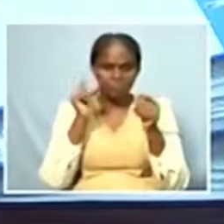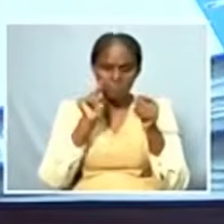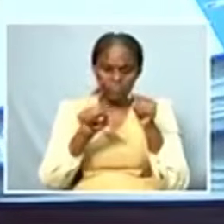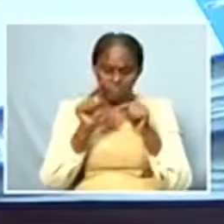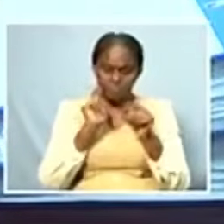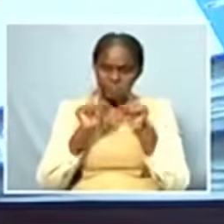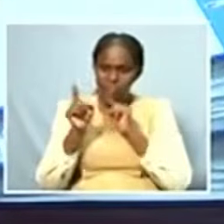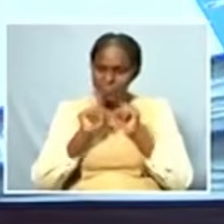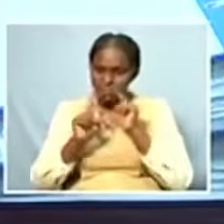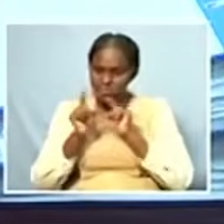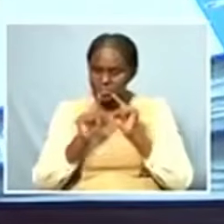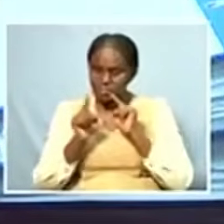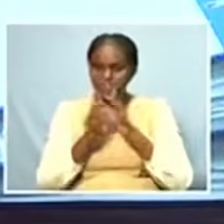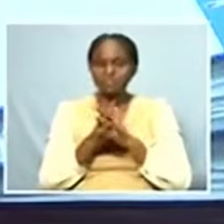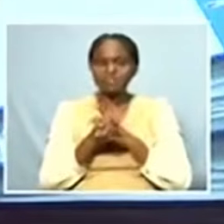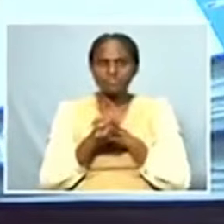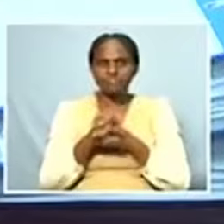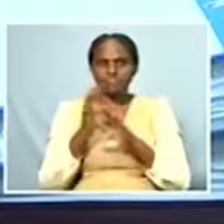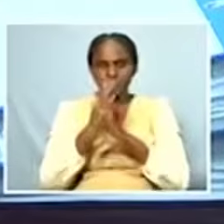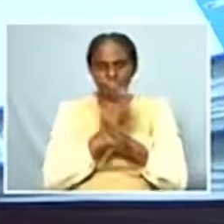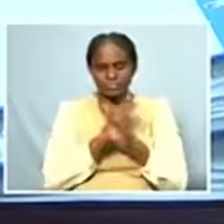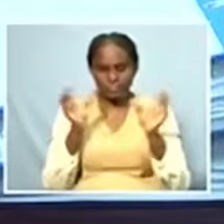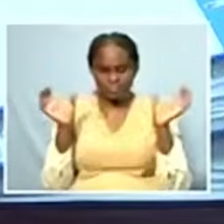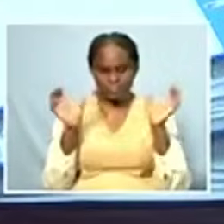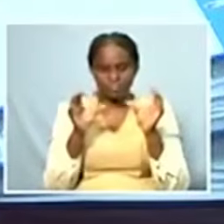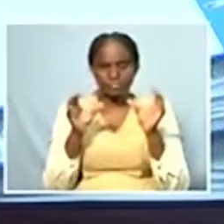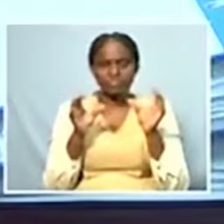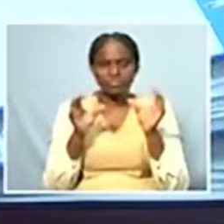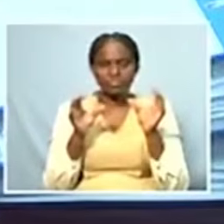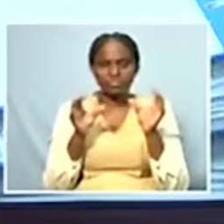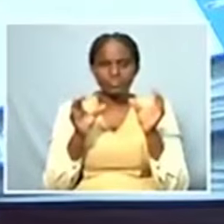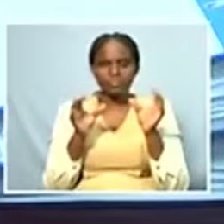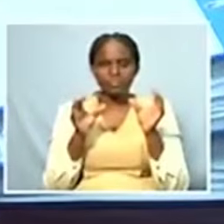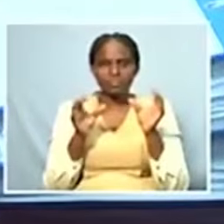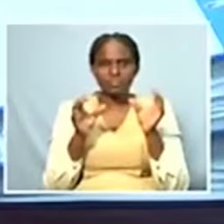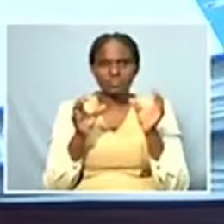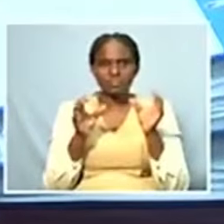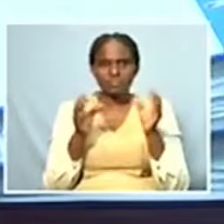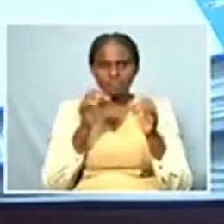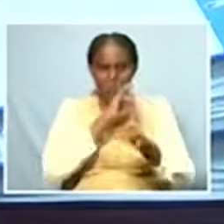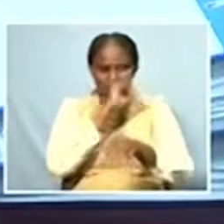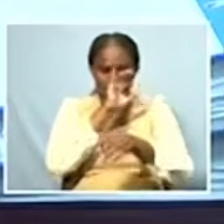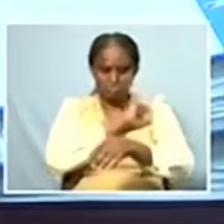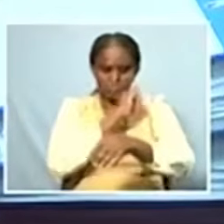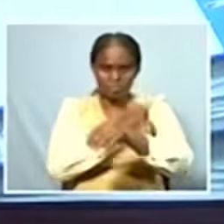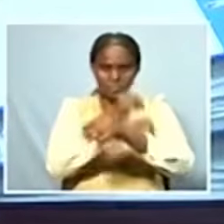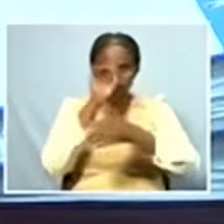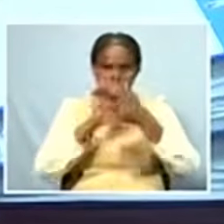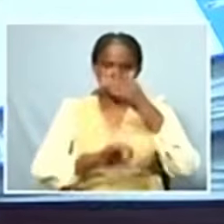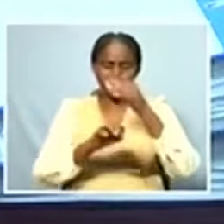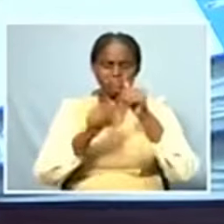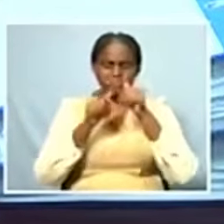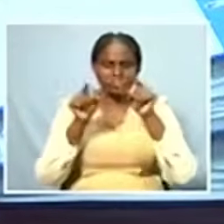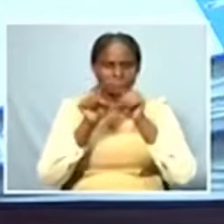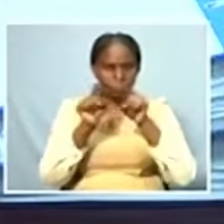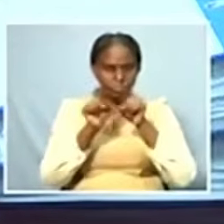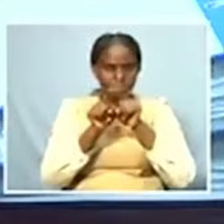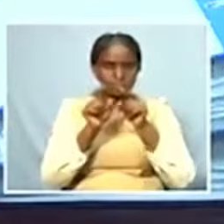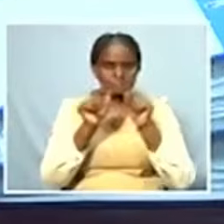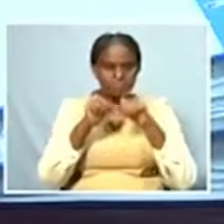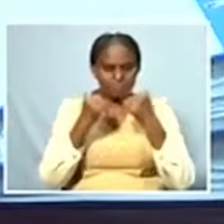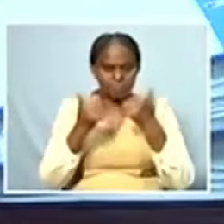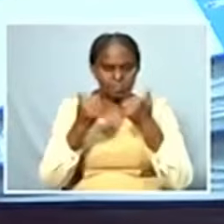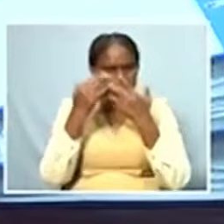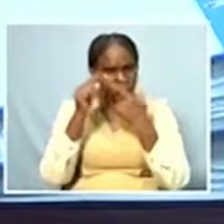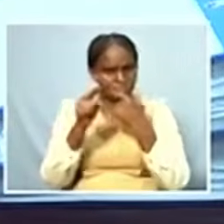interaction before this committee. Immunity is lifted accordingly, and we do